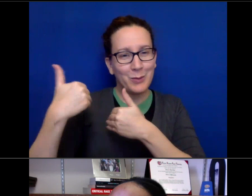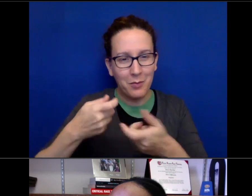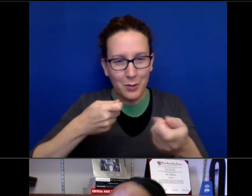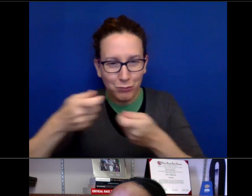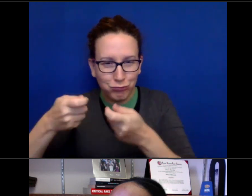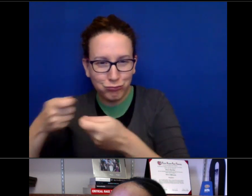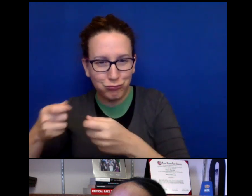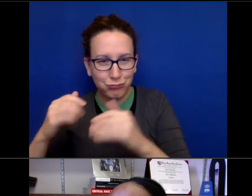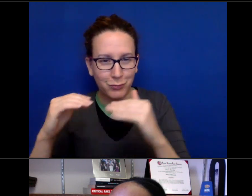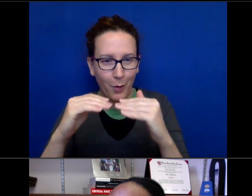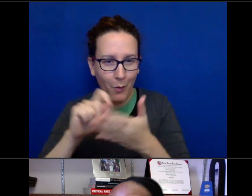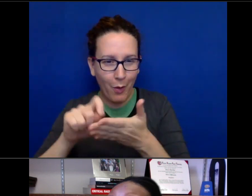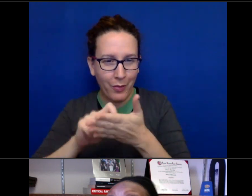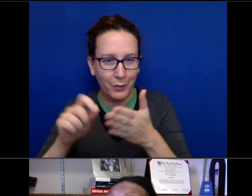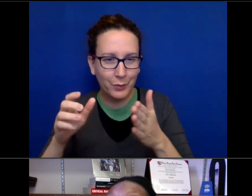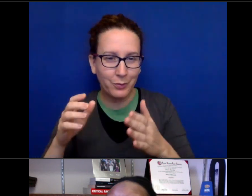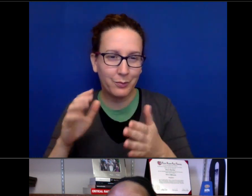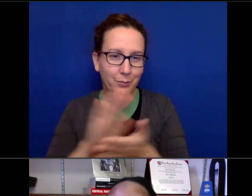paper?